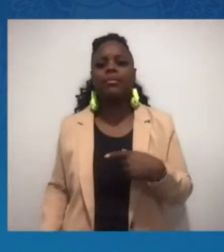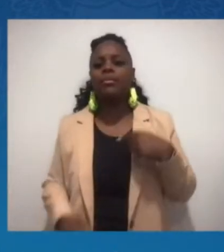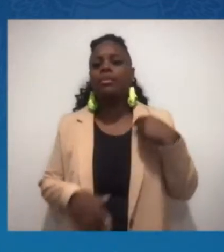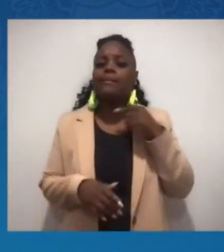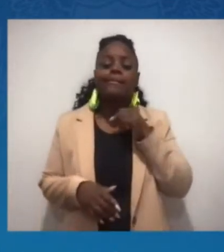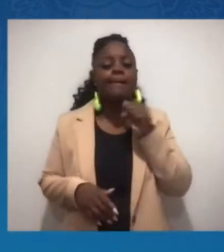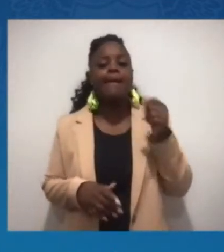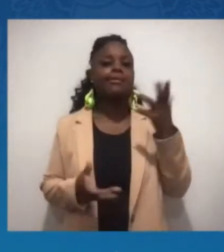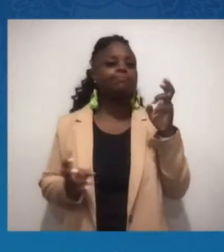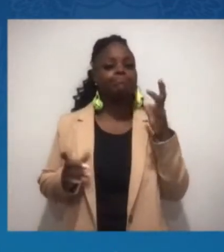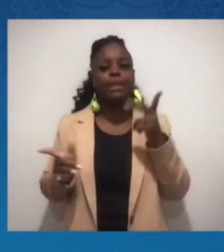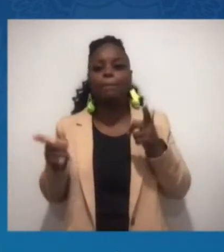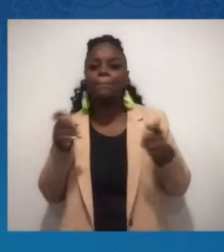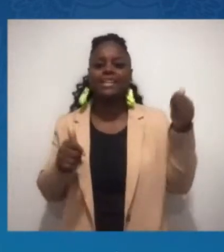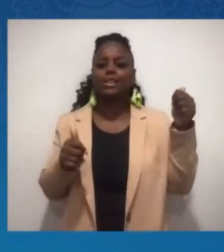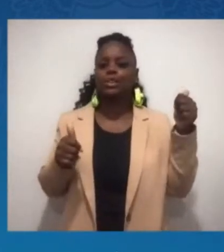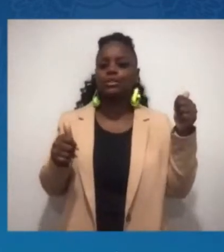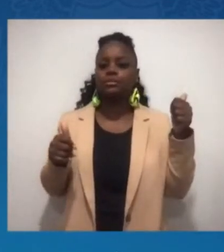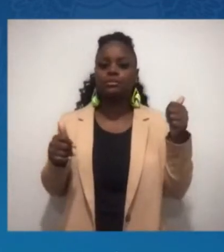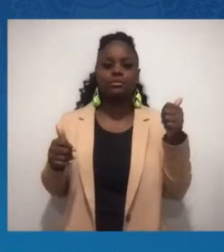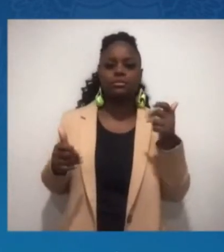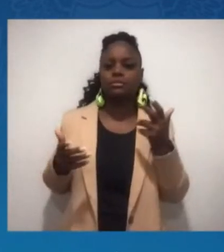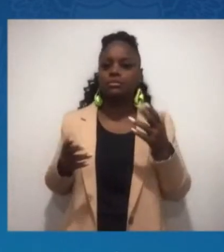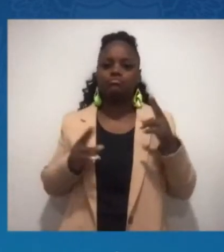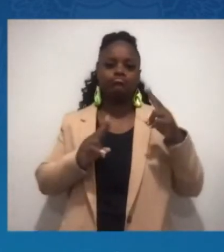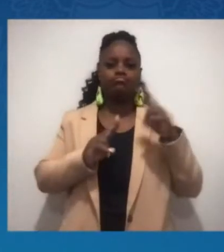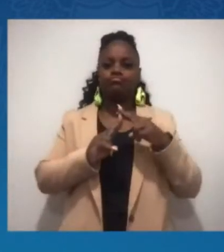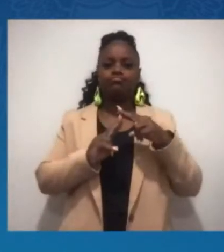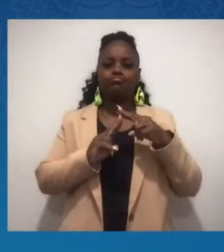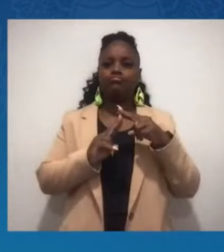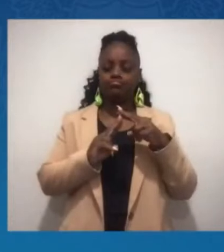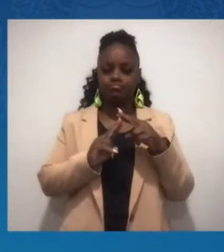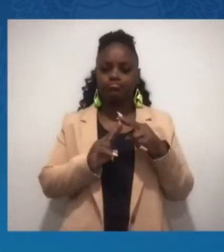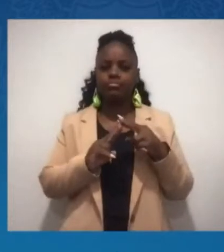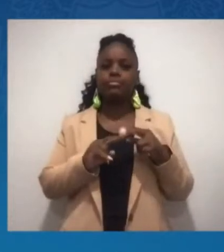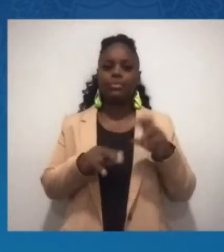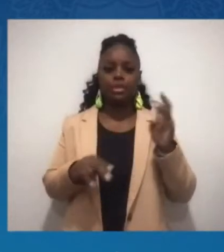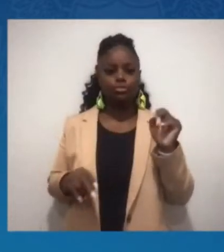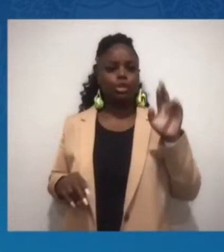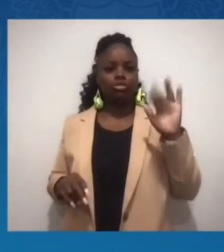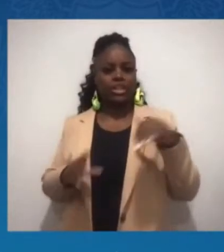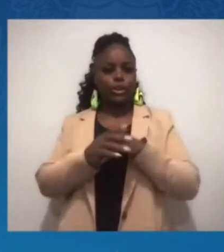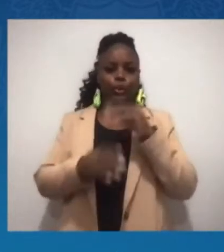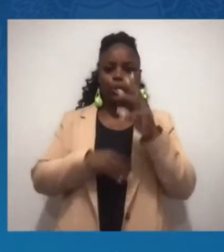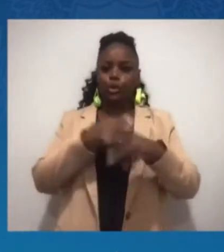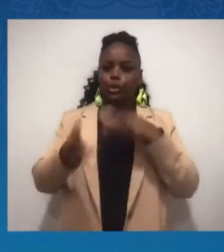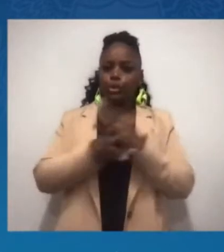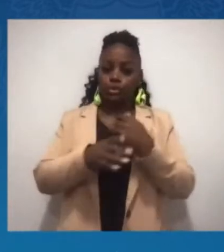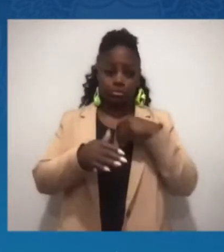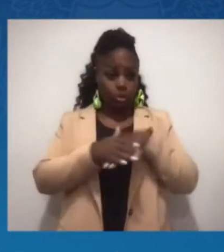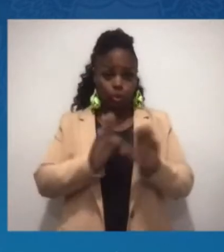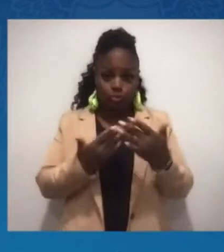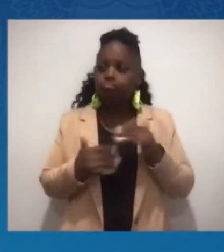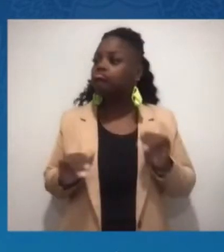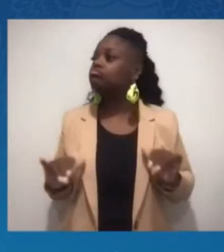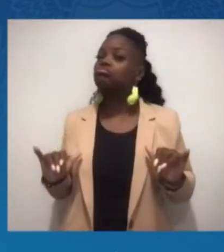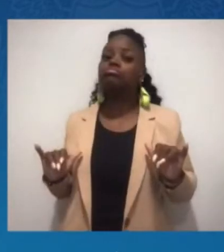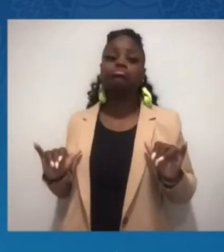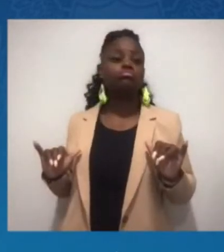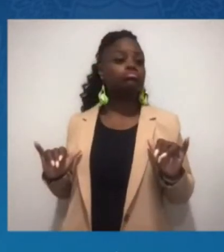be. So we walk in those rooms, chin up, shoulders back, talking with